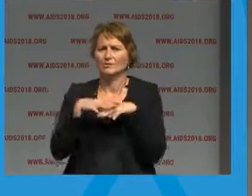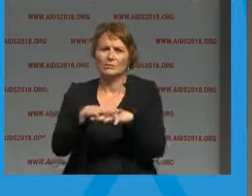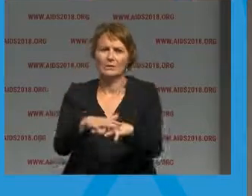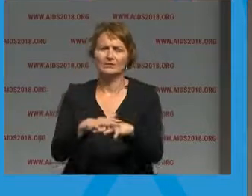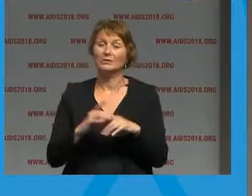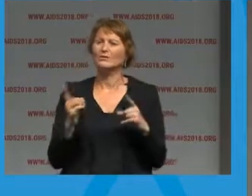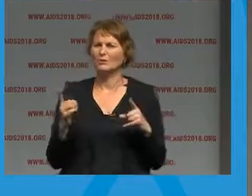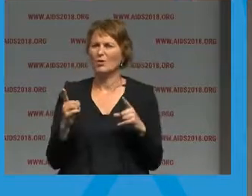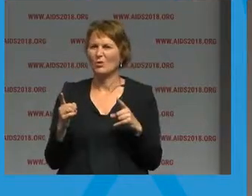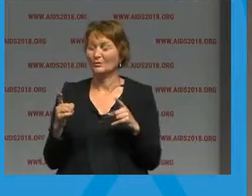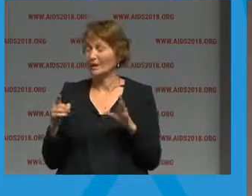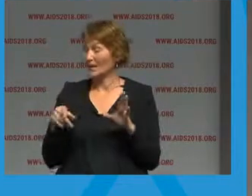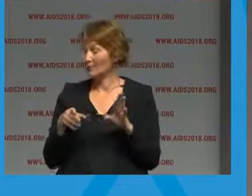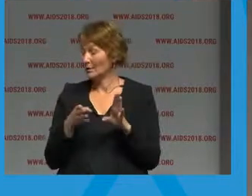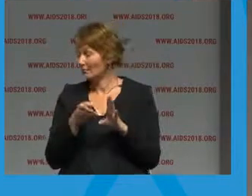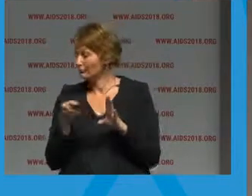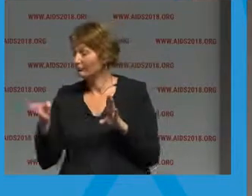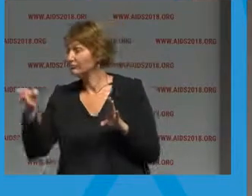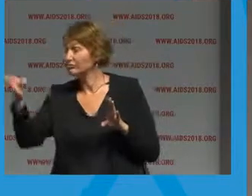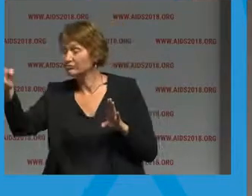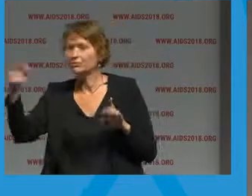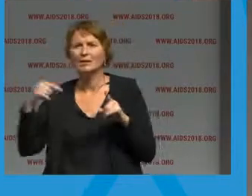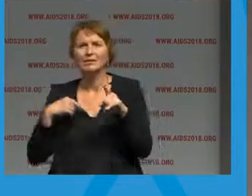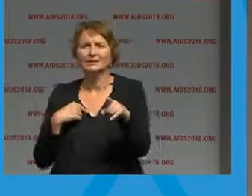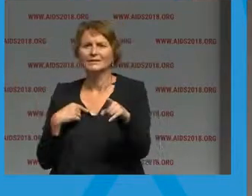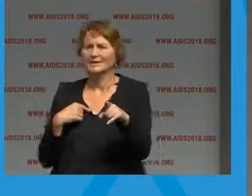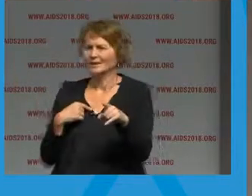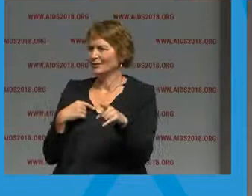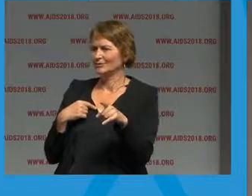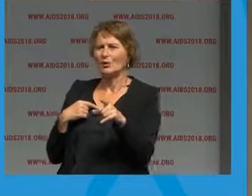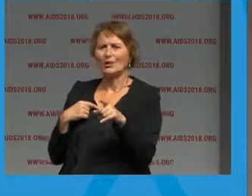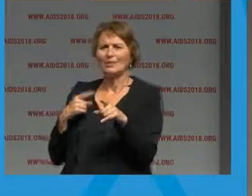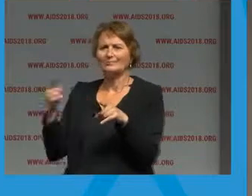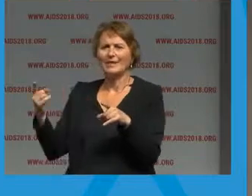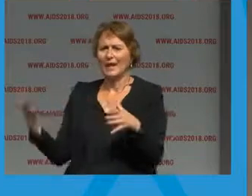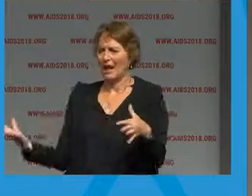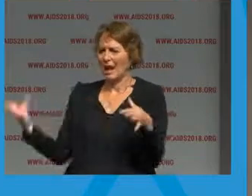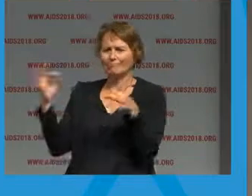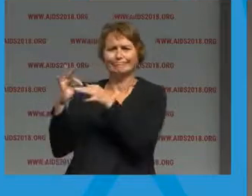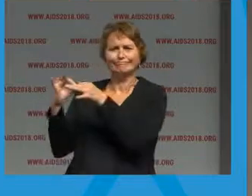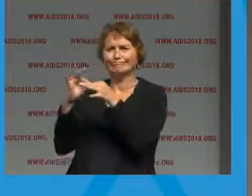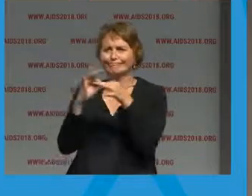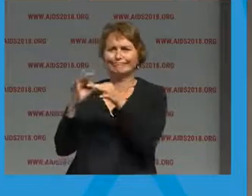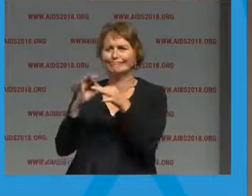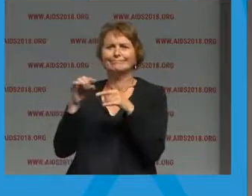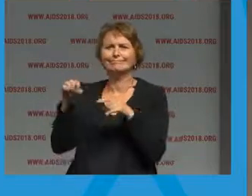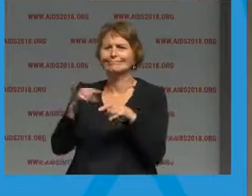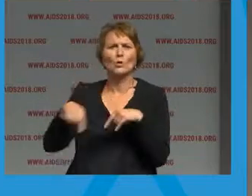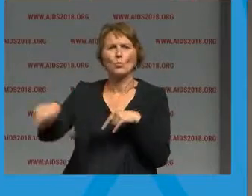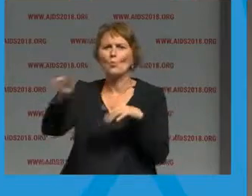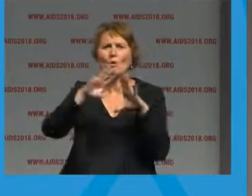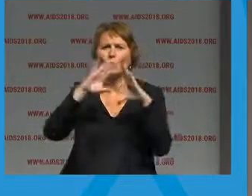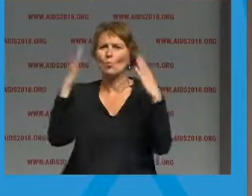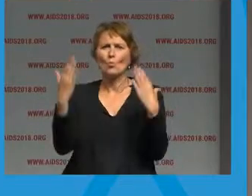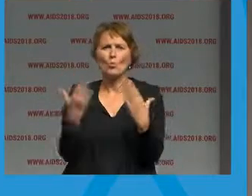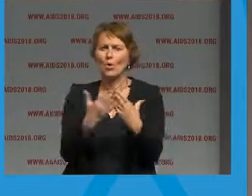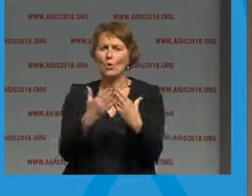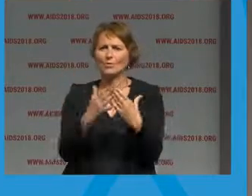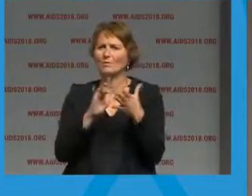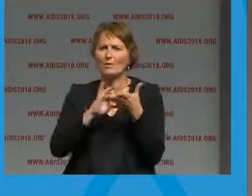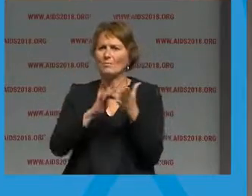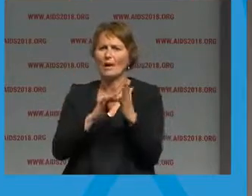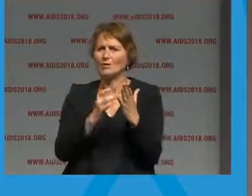of divergence put it in a separate, disconnected dialogue with itself, and it